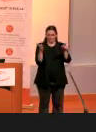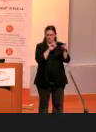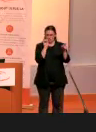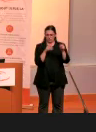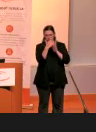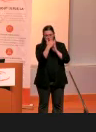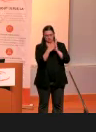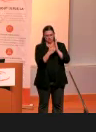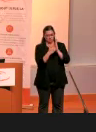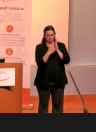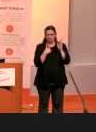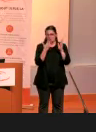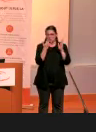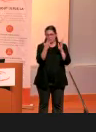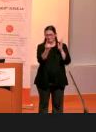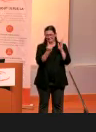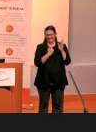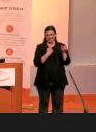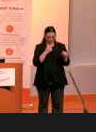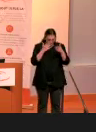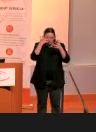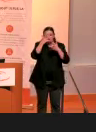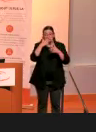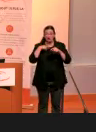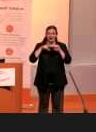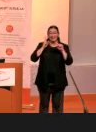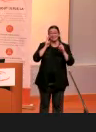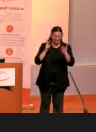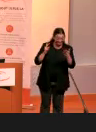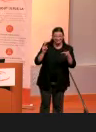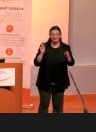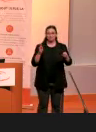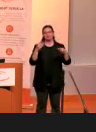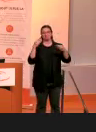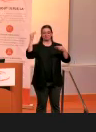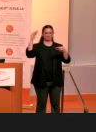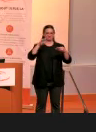get where there's a little better light so I can see. So I can see a little better.